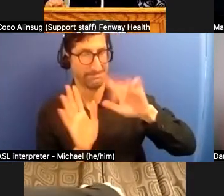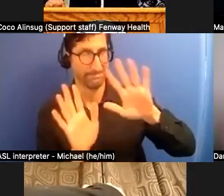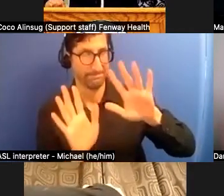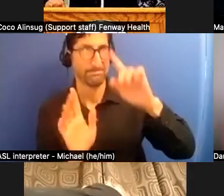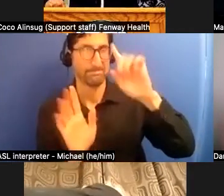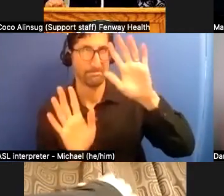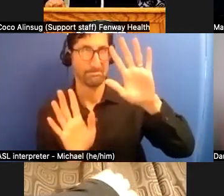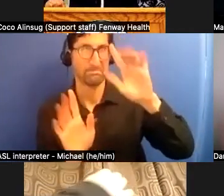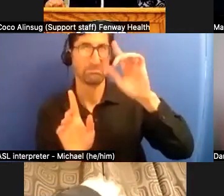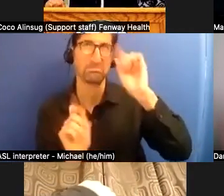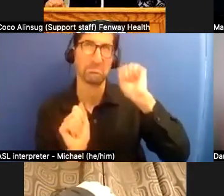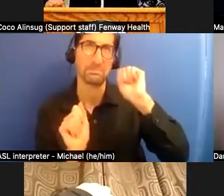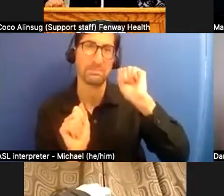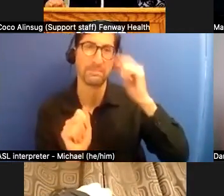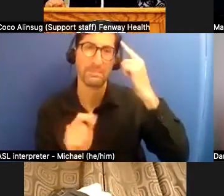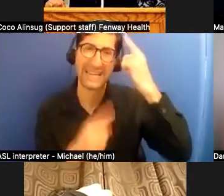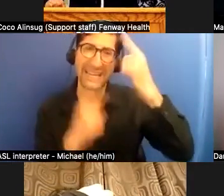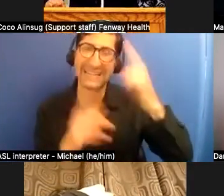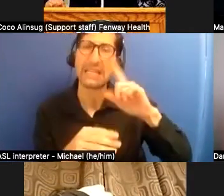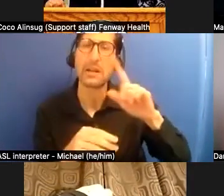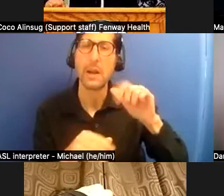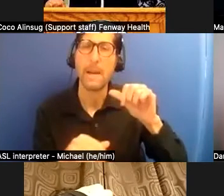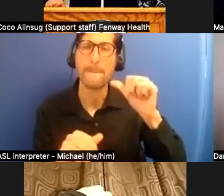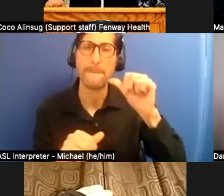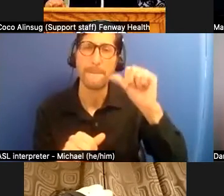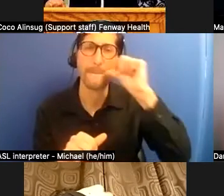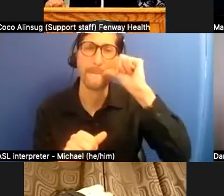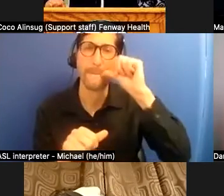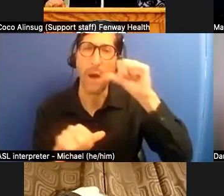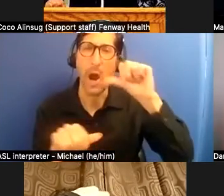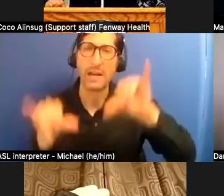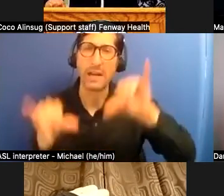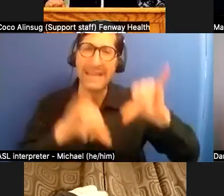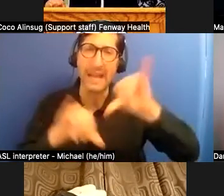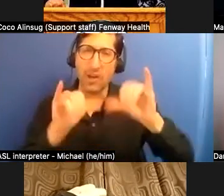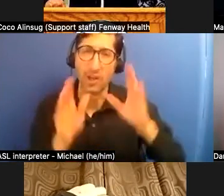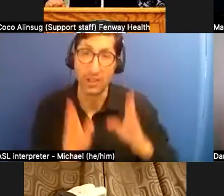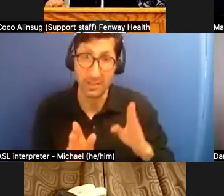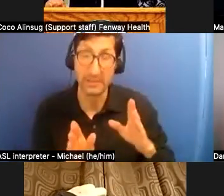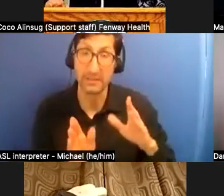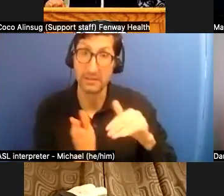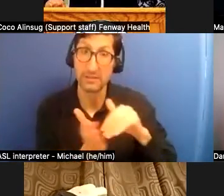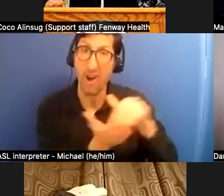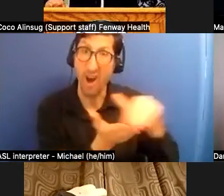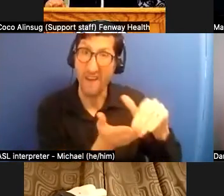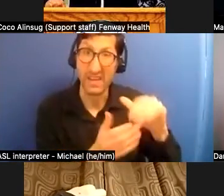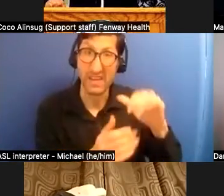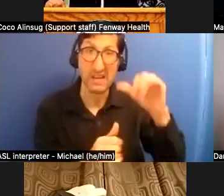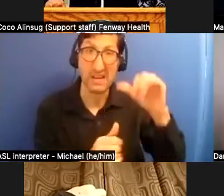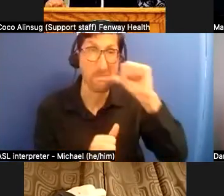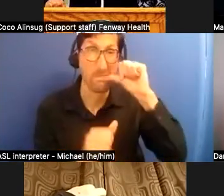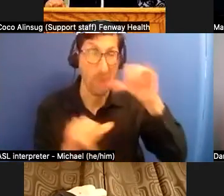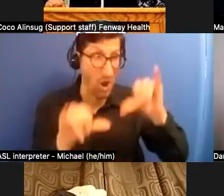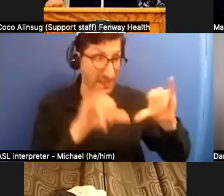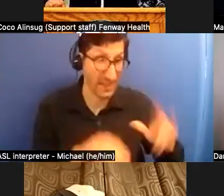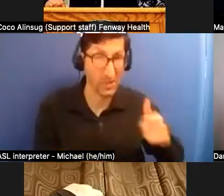way where, like, you know, you look at bartenders, like, you, bartenders take shots like with their